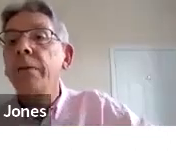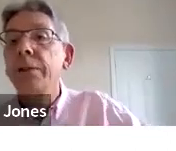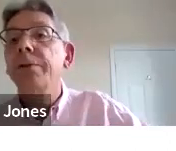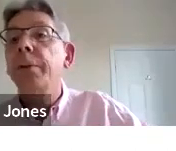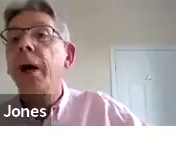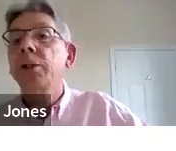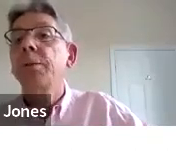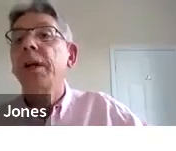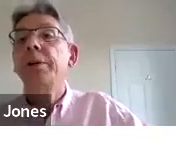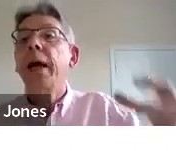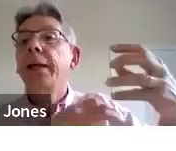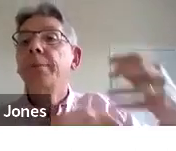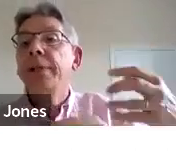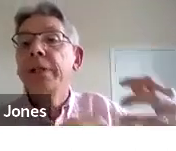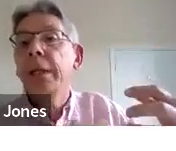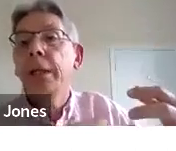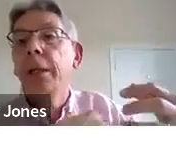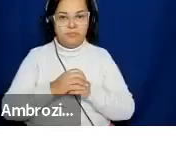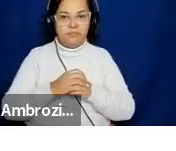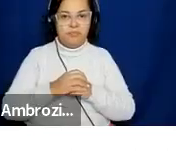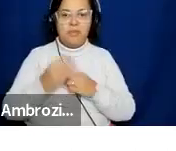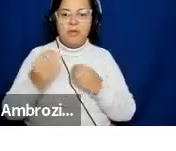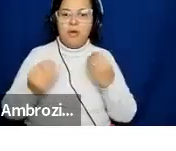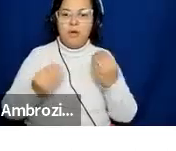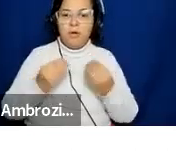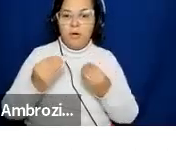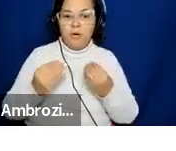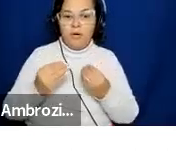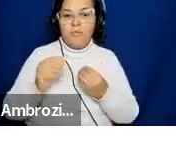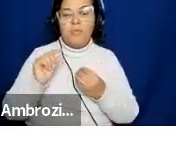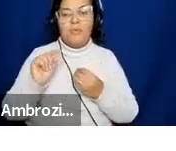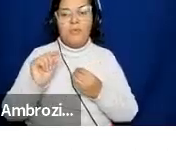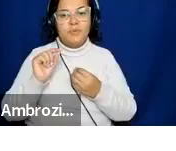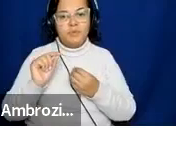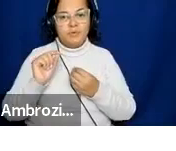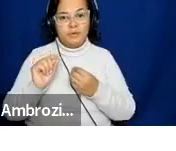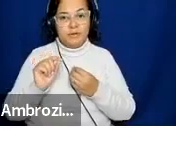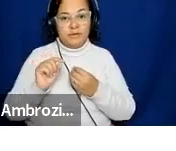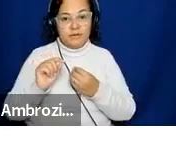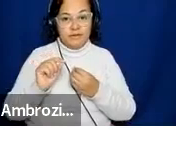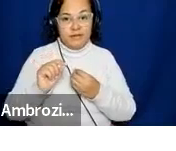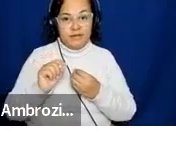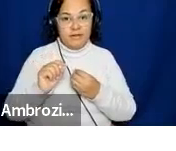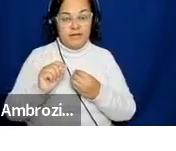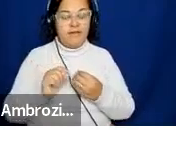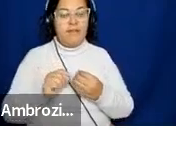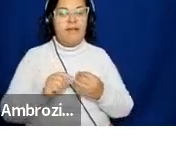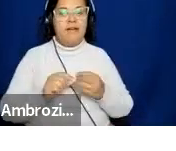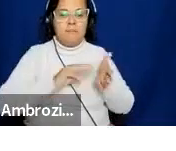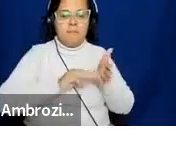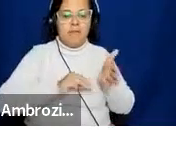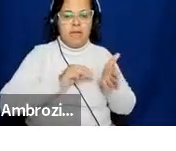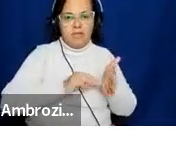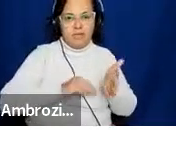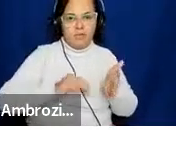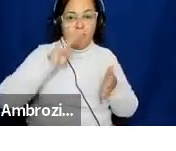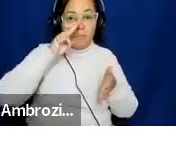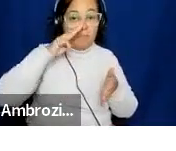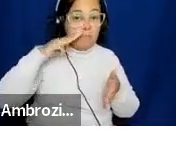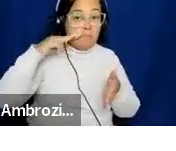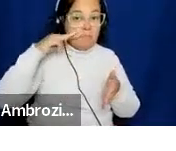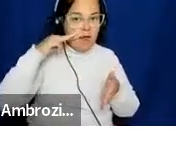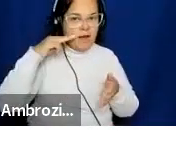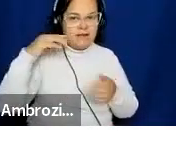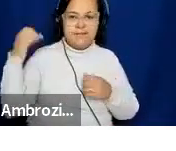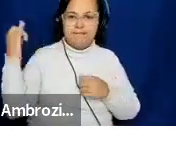the relevance of Marx's method, and in particular, what would be the germ cell for this general human